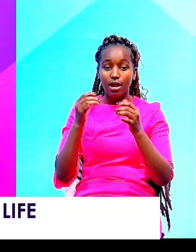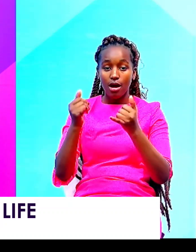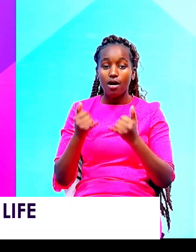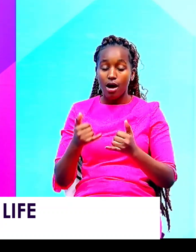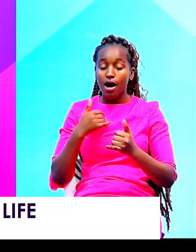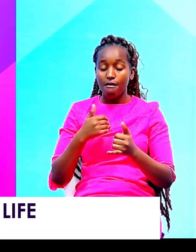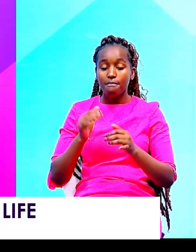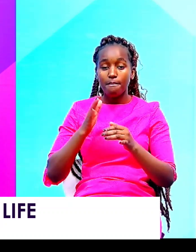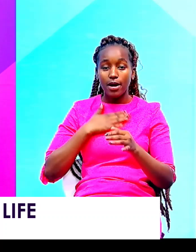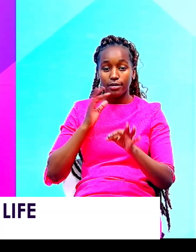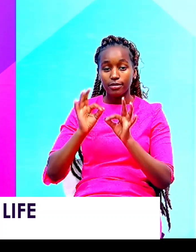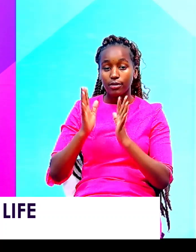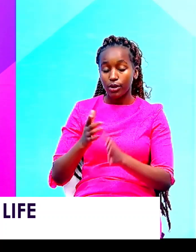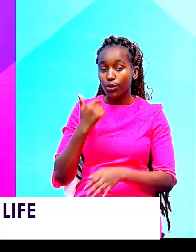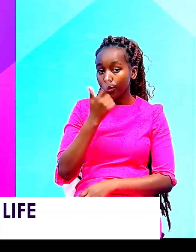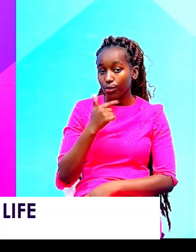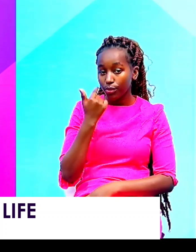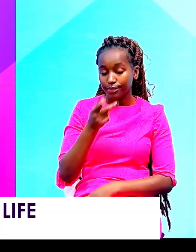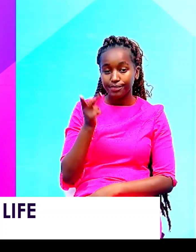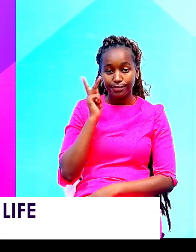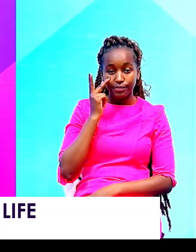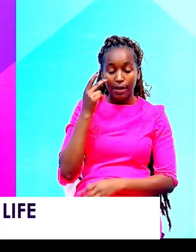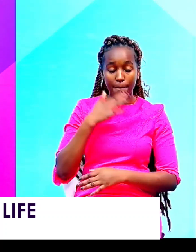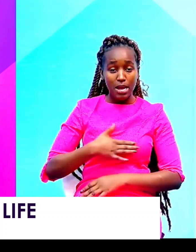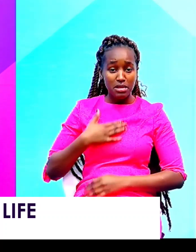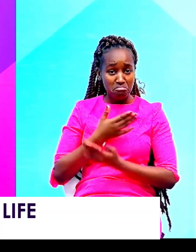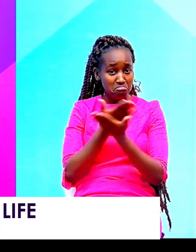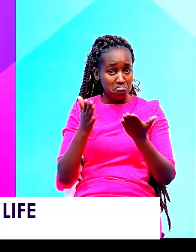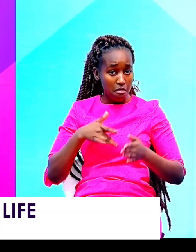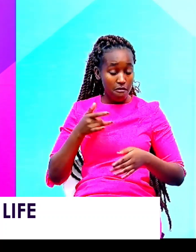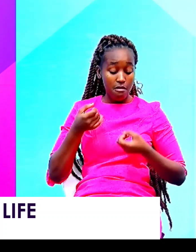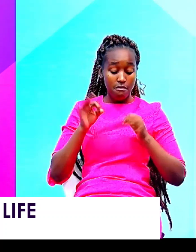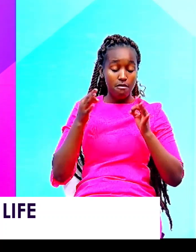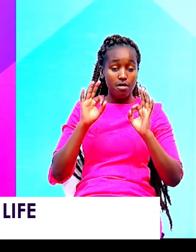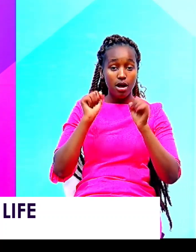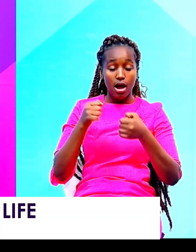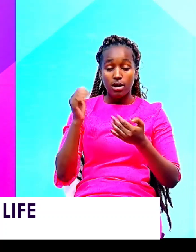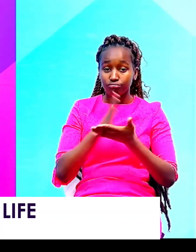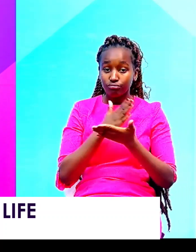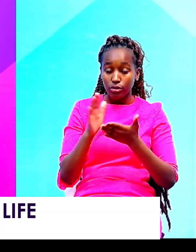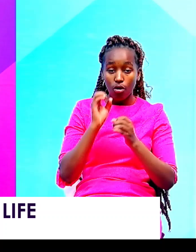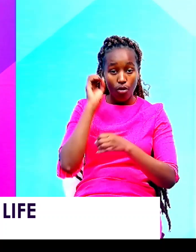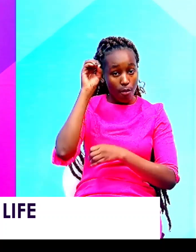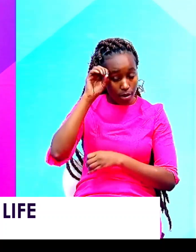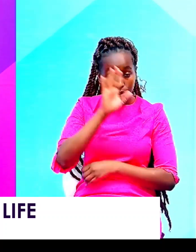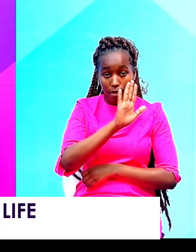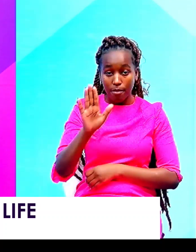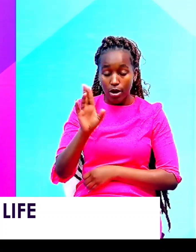this final section is Esther Kendi. Feel free to share your views with us on 0111